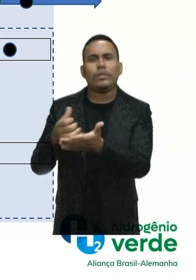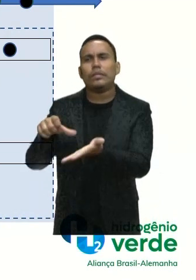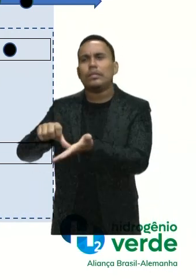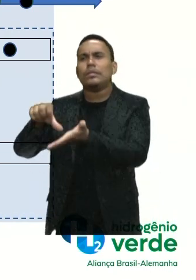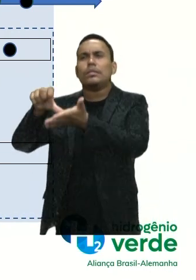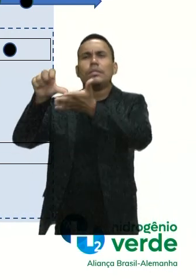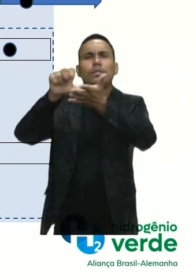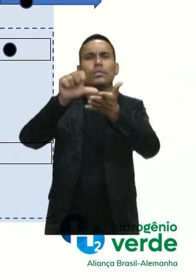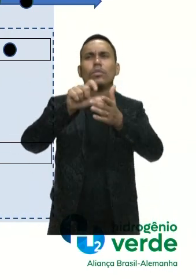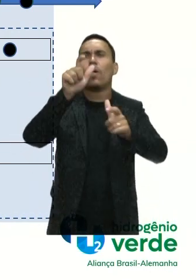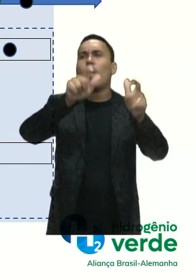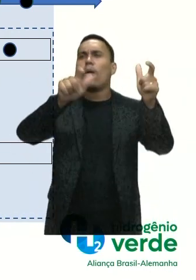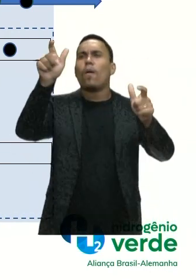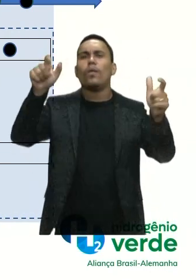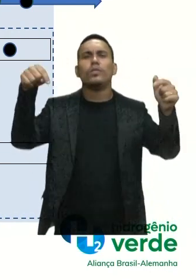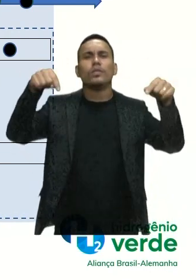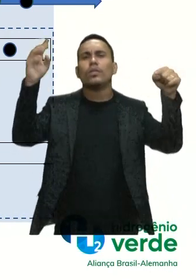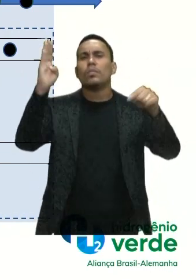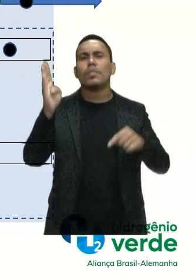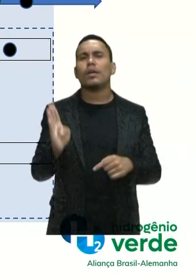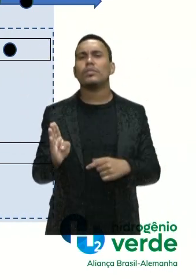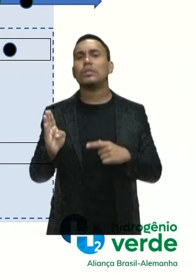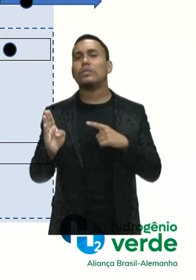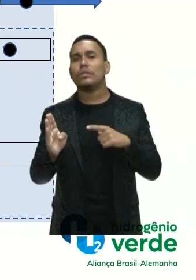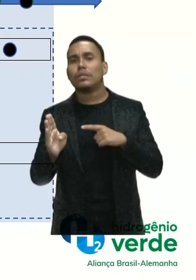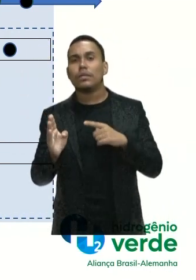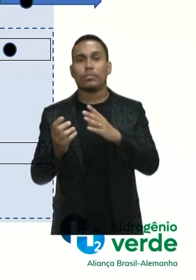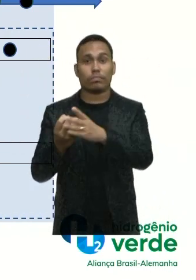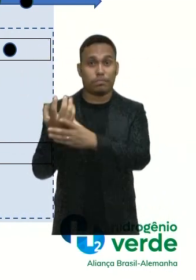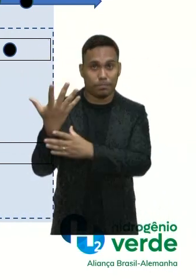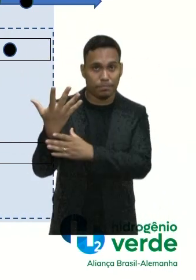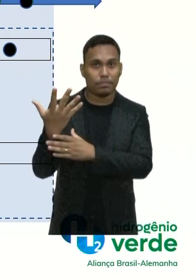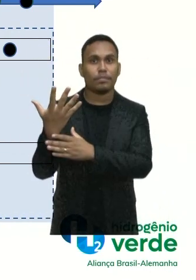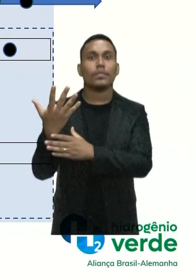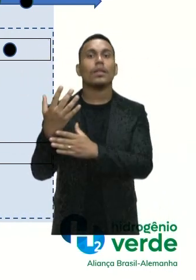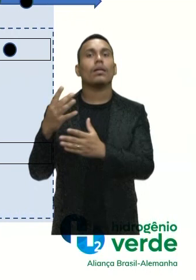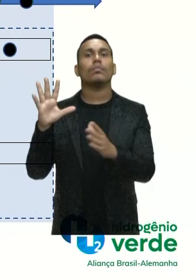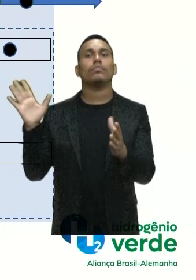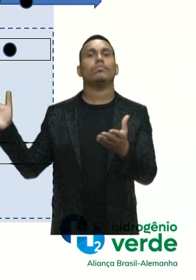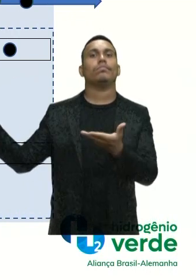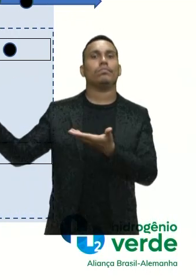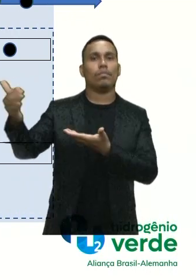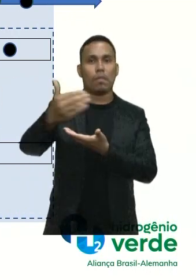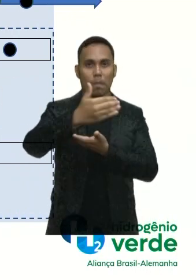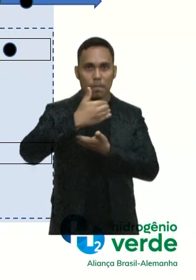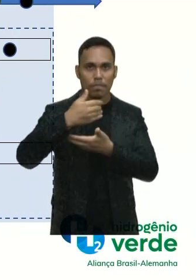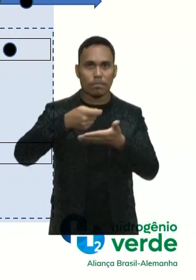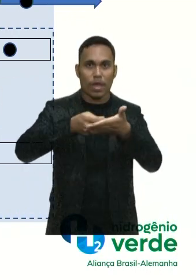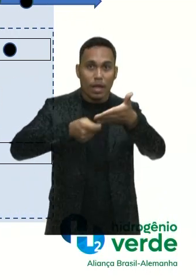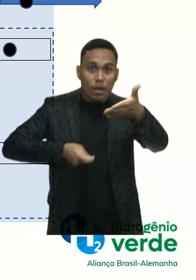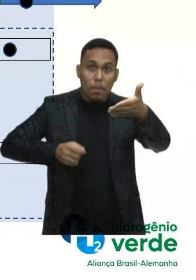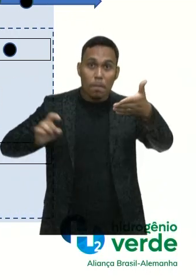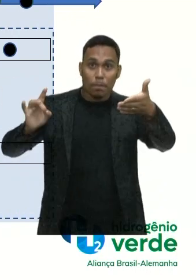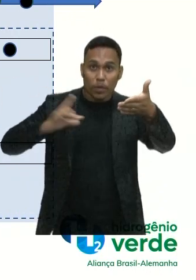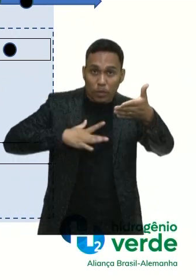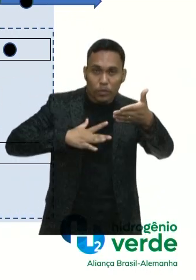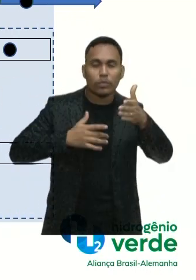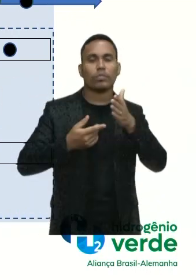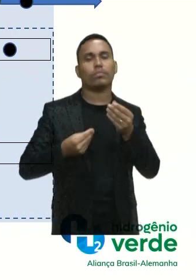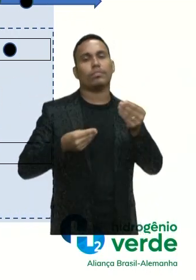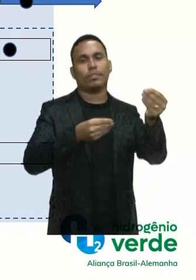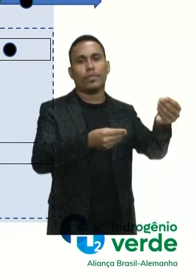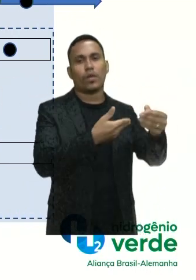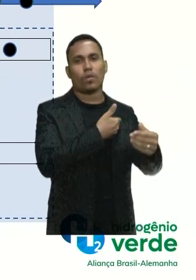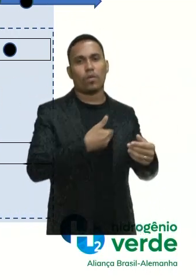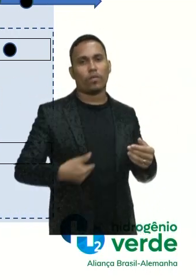setor to map the sector in Brazil only in green hydrogen to show the government how